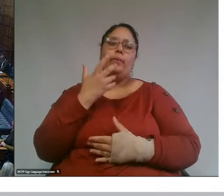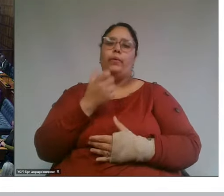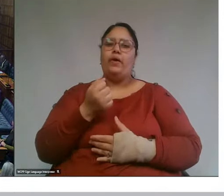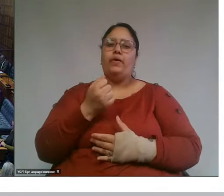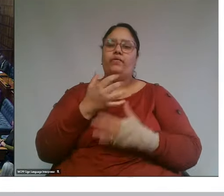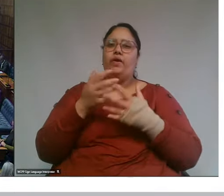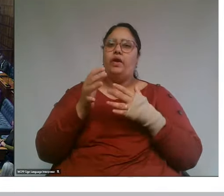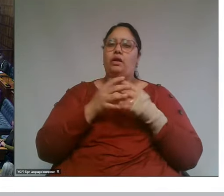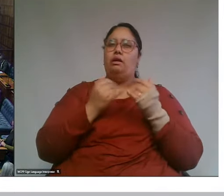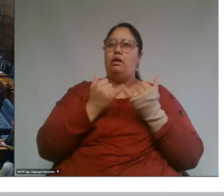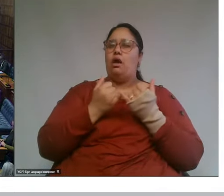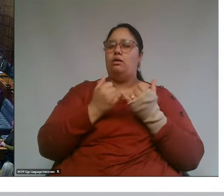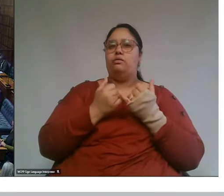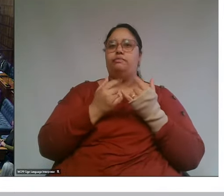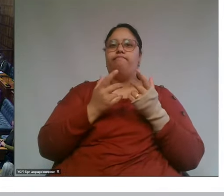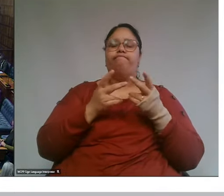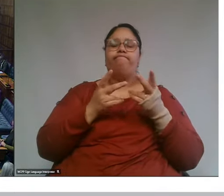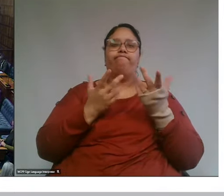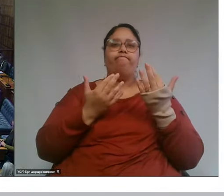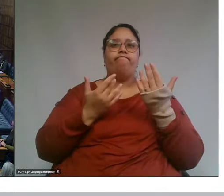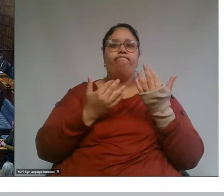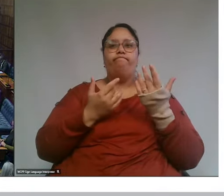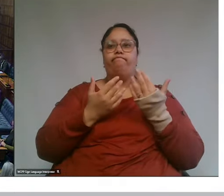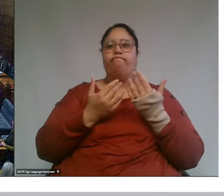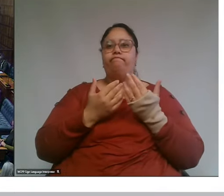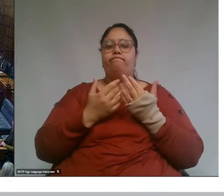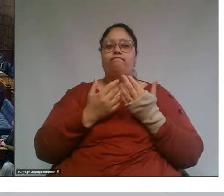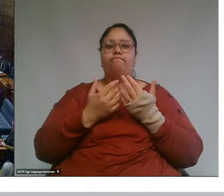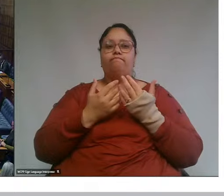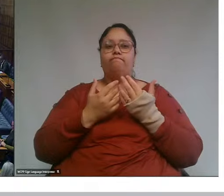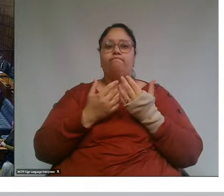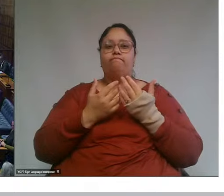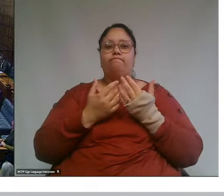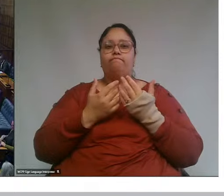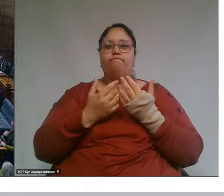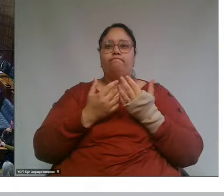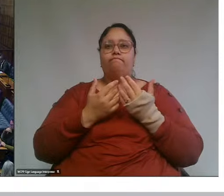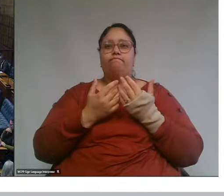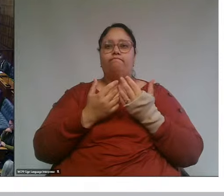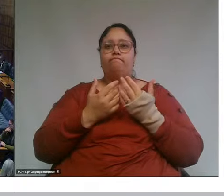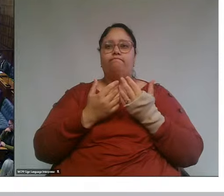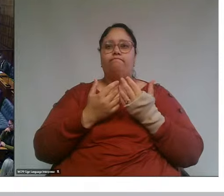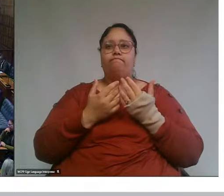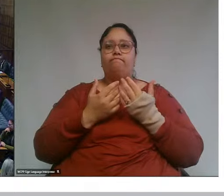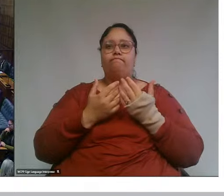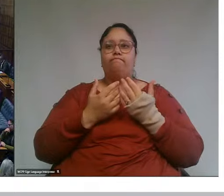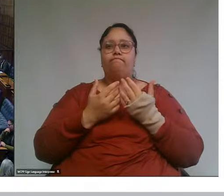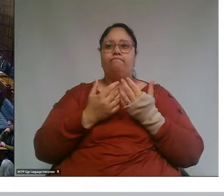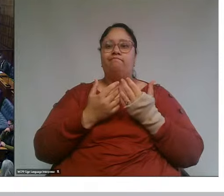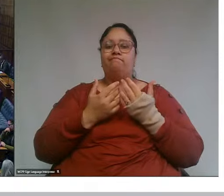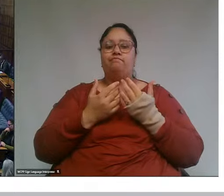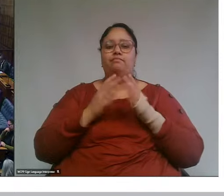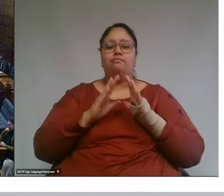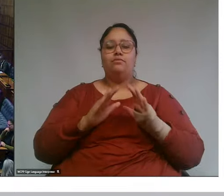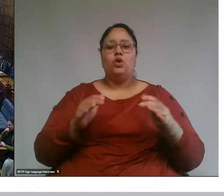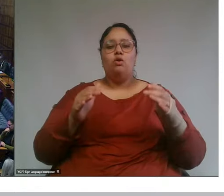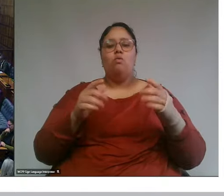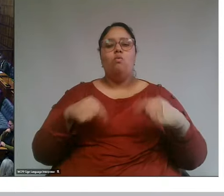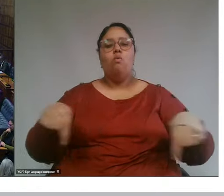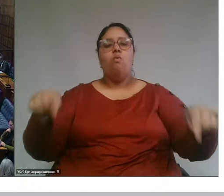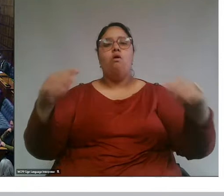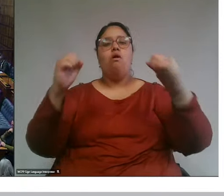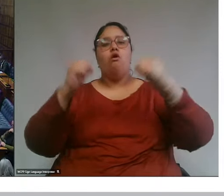compelling let's say um comp acting or agreement you you will always have a